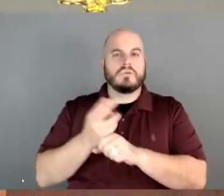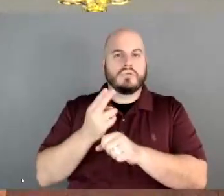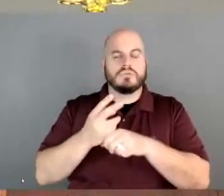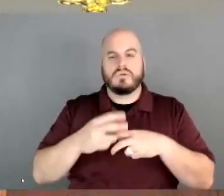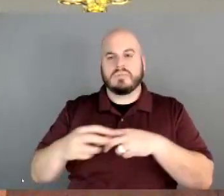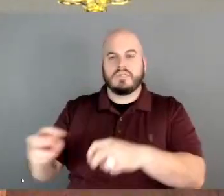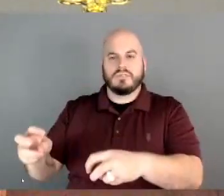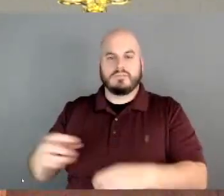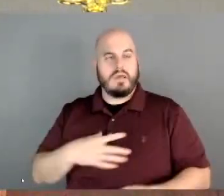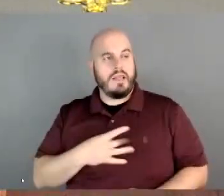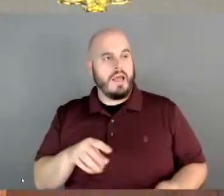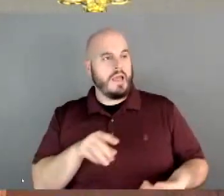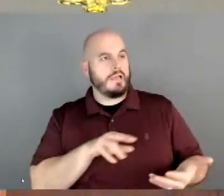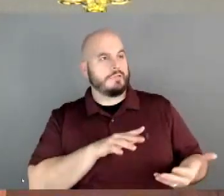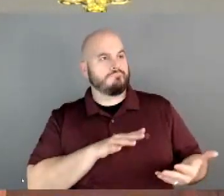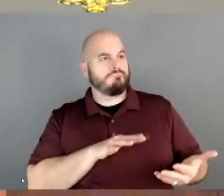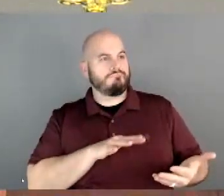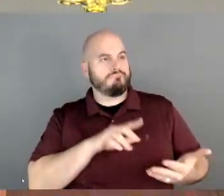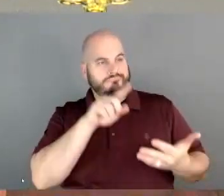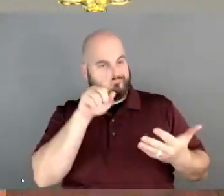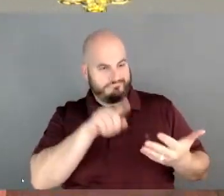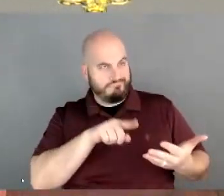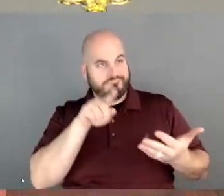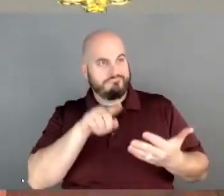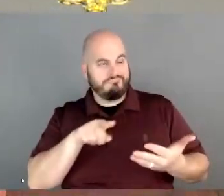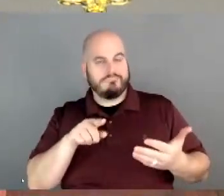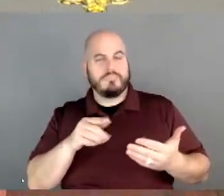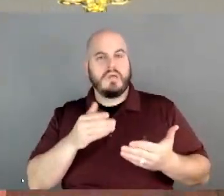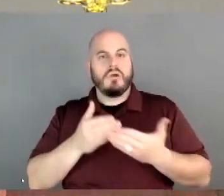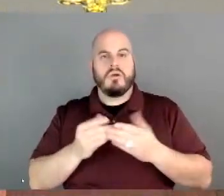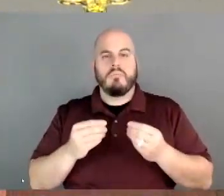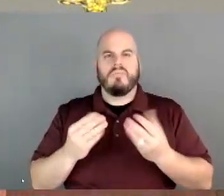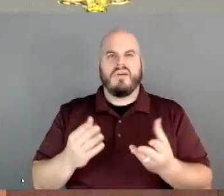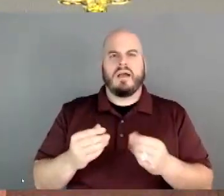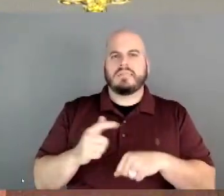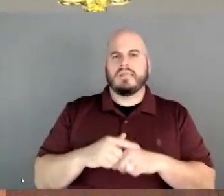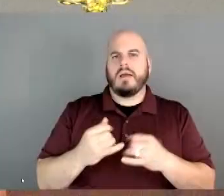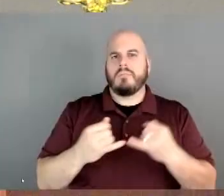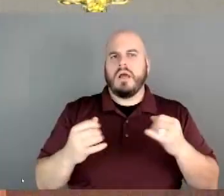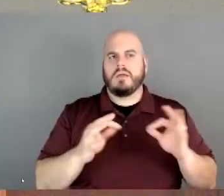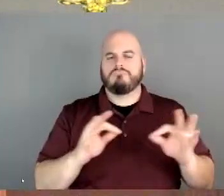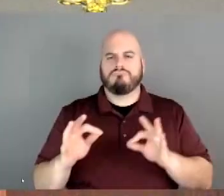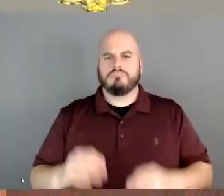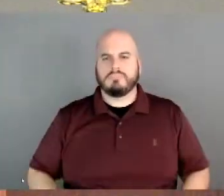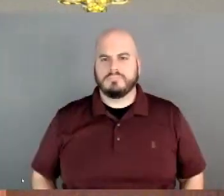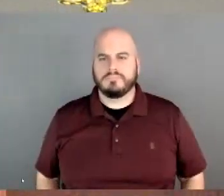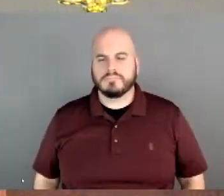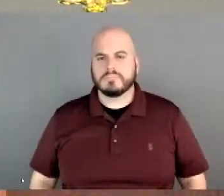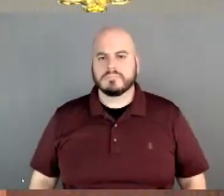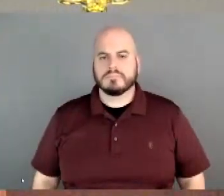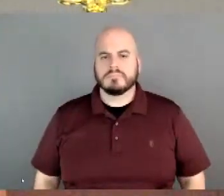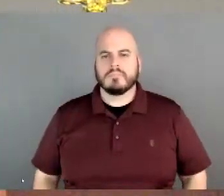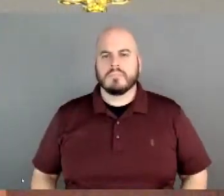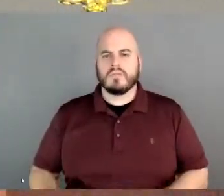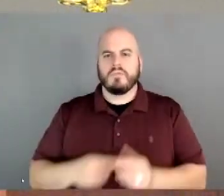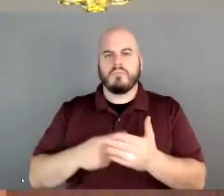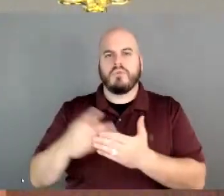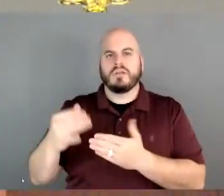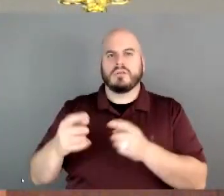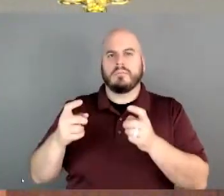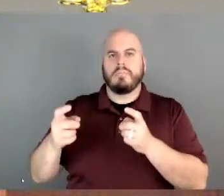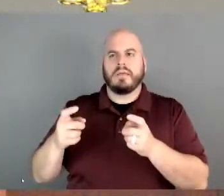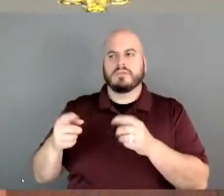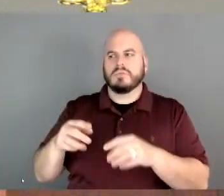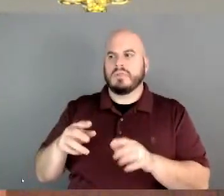too. It was very good, the timeline of that, and just the project management that's sort of reflected